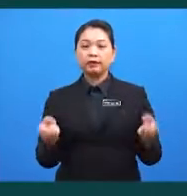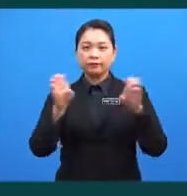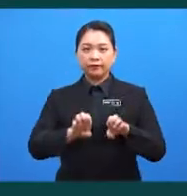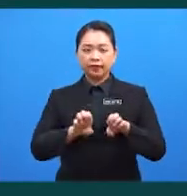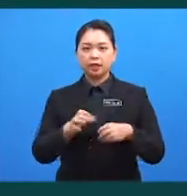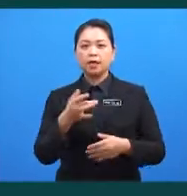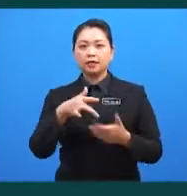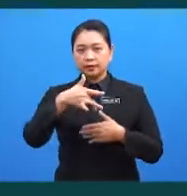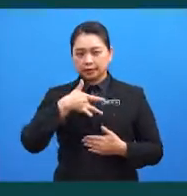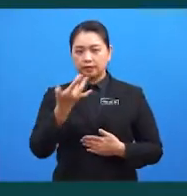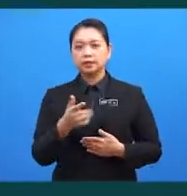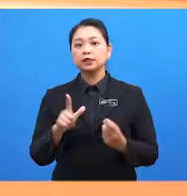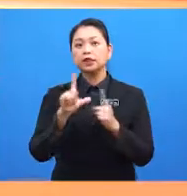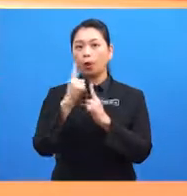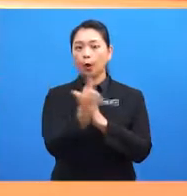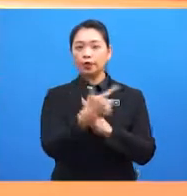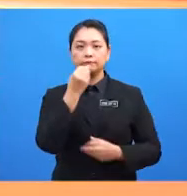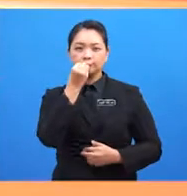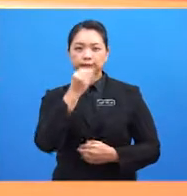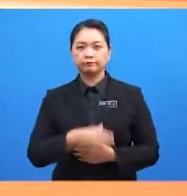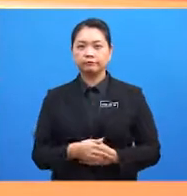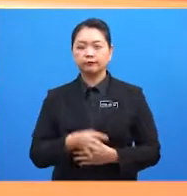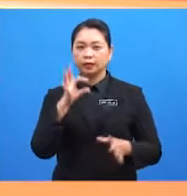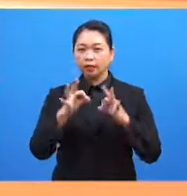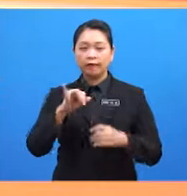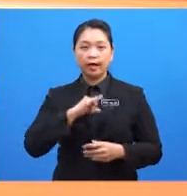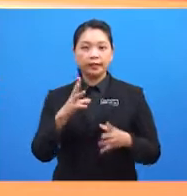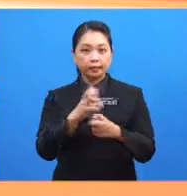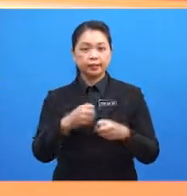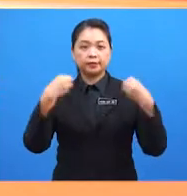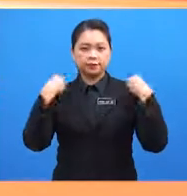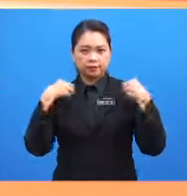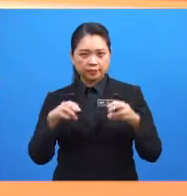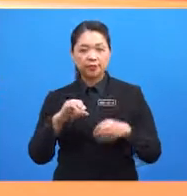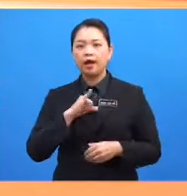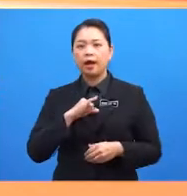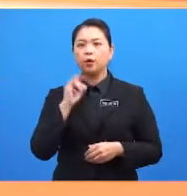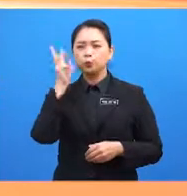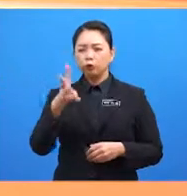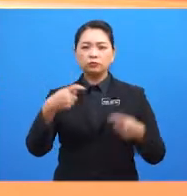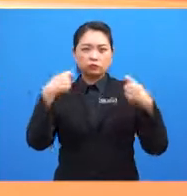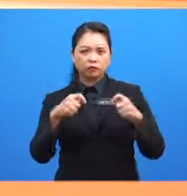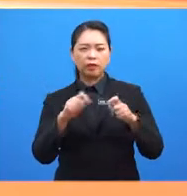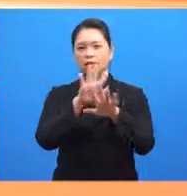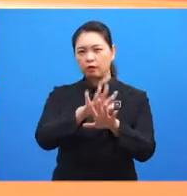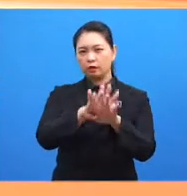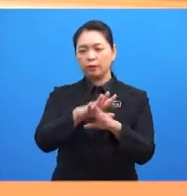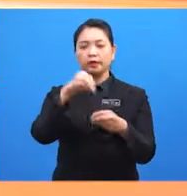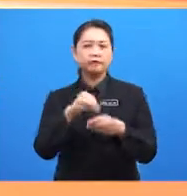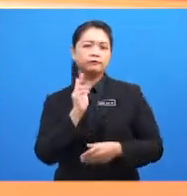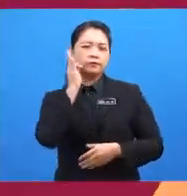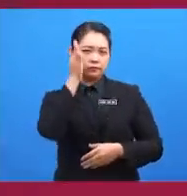tasting the local cuisine. If I get the chance, I'll definitely travel a lot more in the